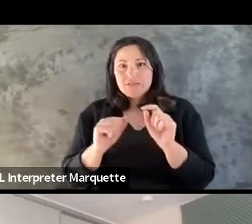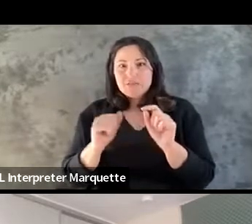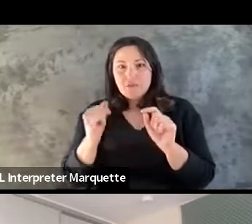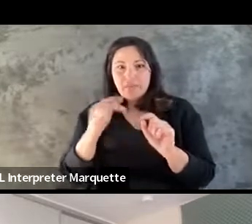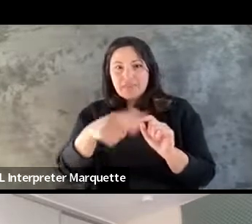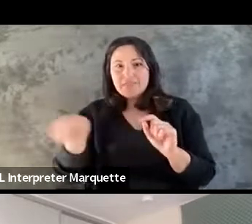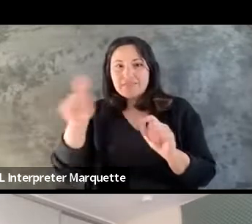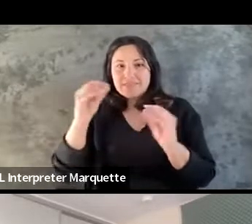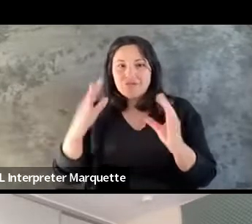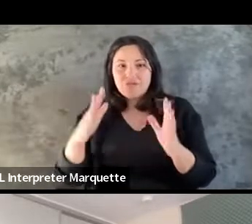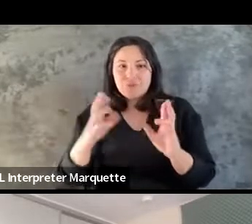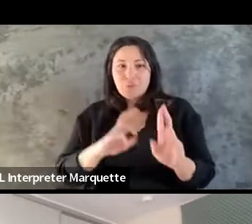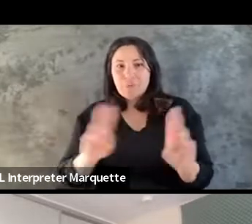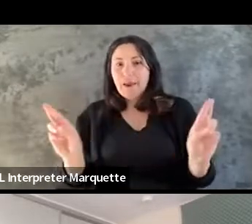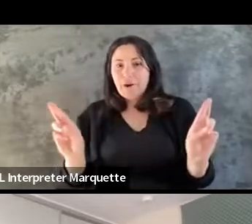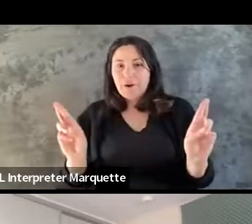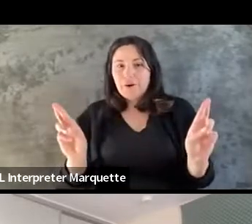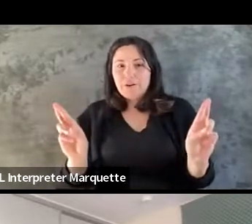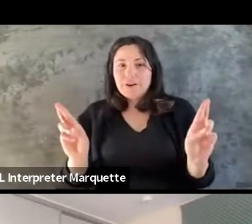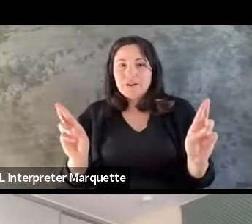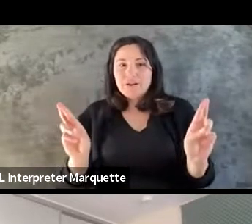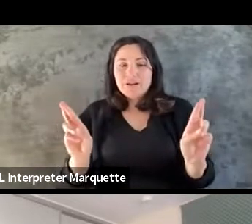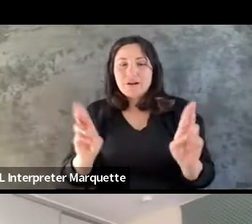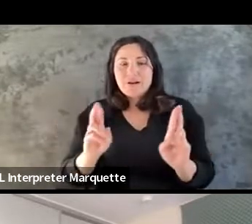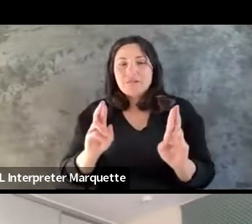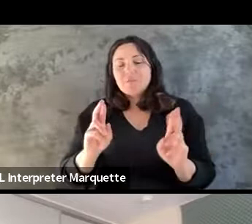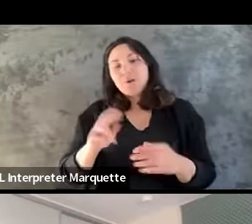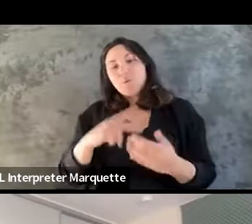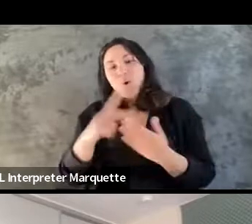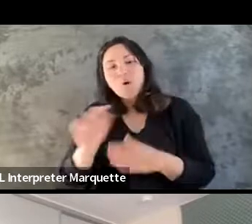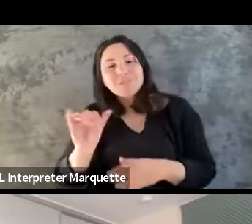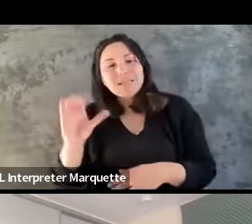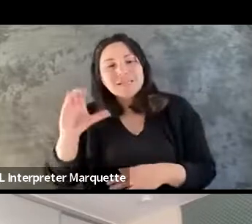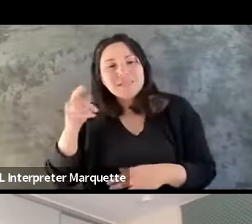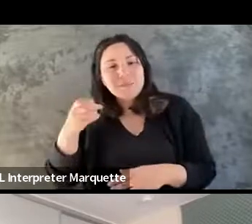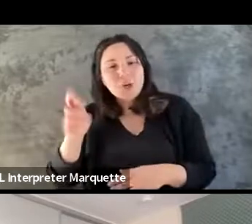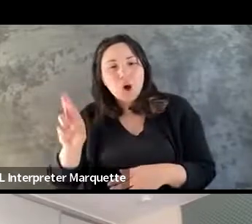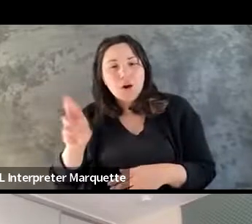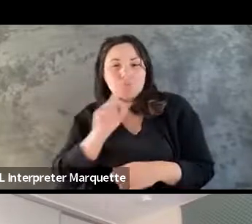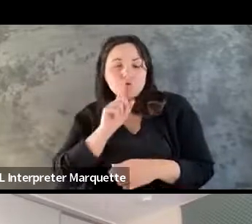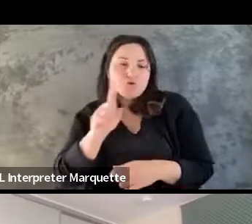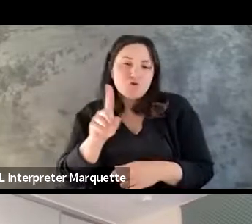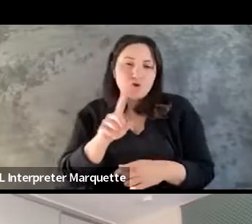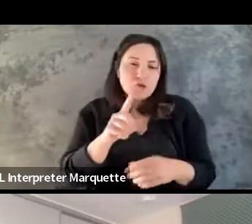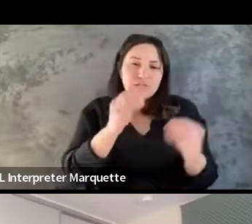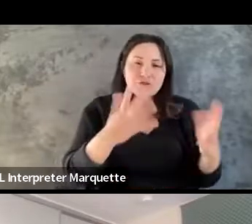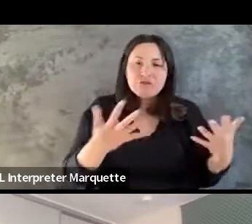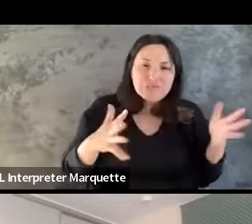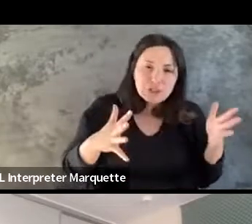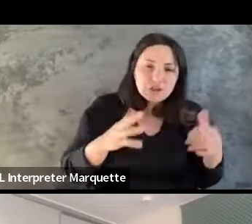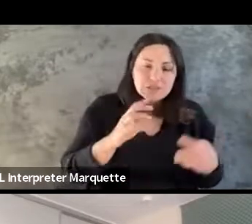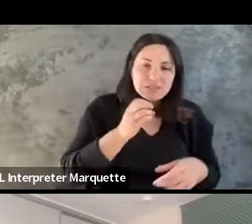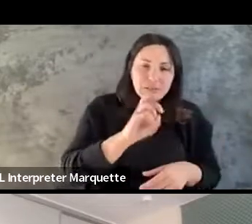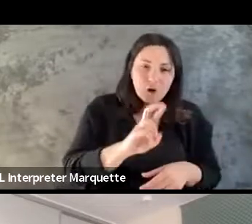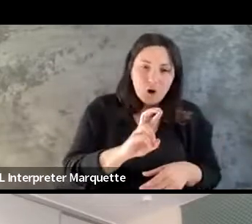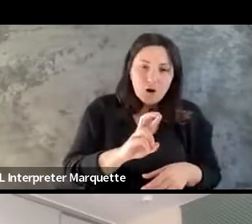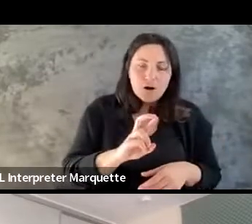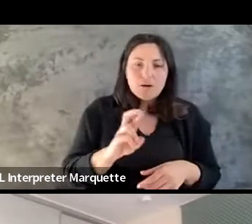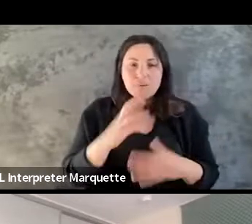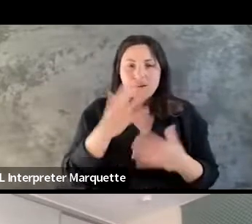are prepared. It's basically programs that are like CPR. So I'm sure the teachers are trained in CPR, and